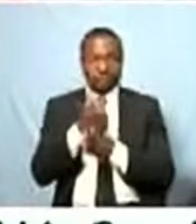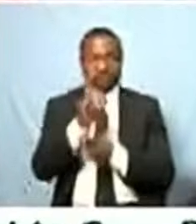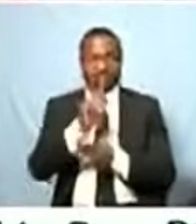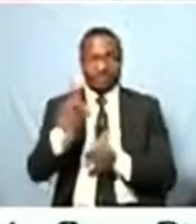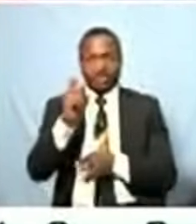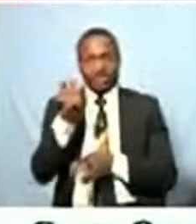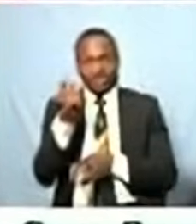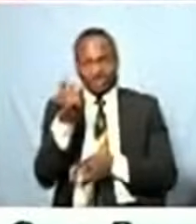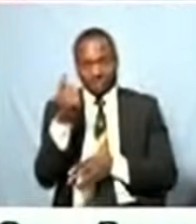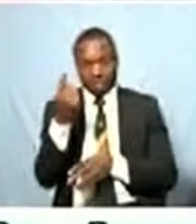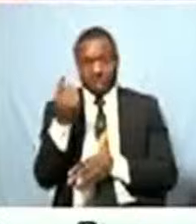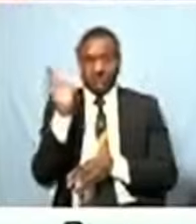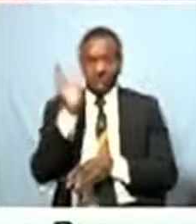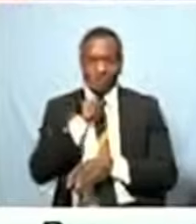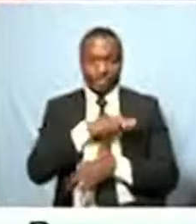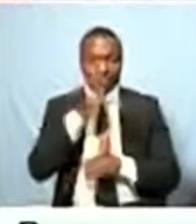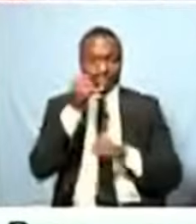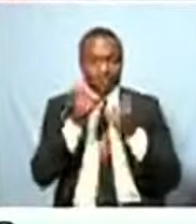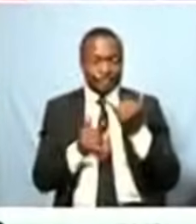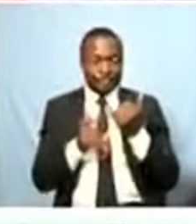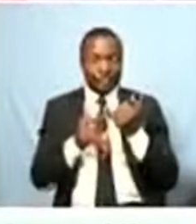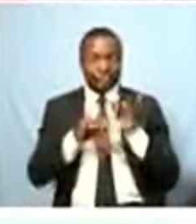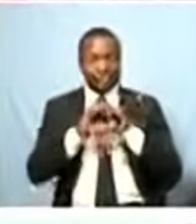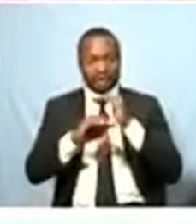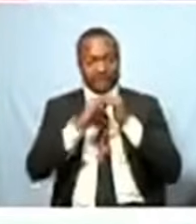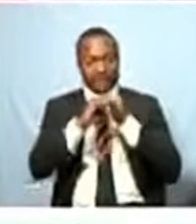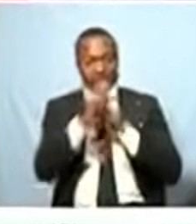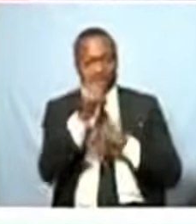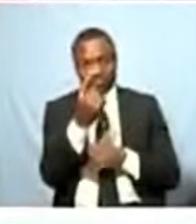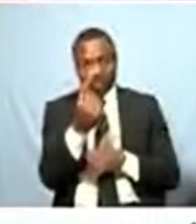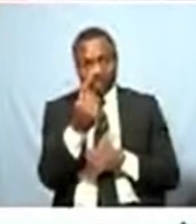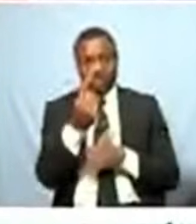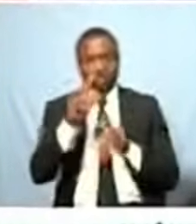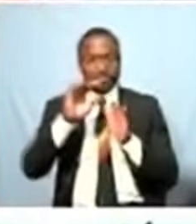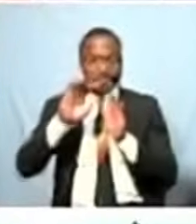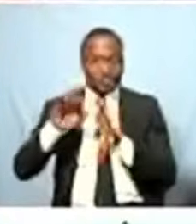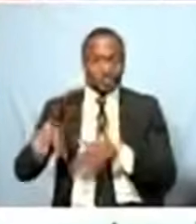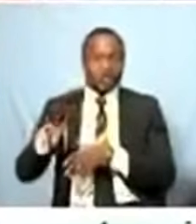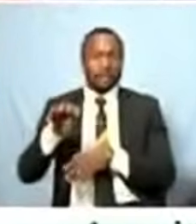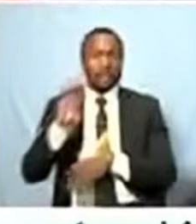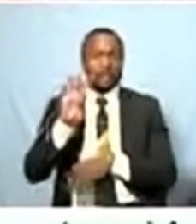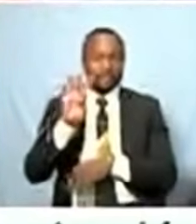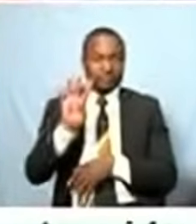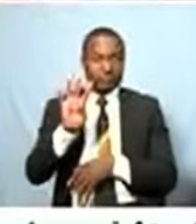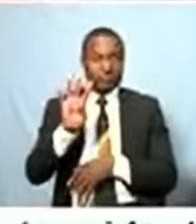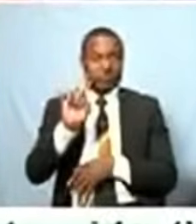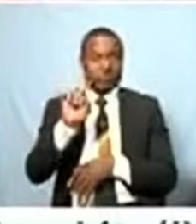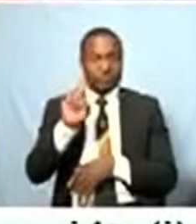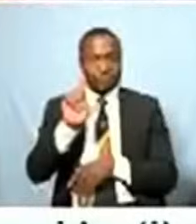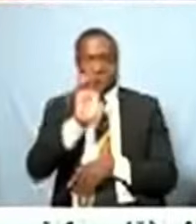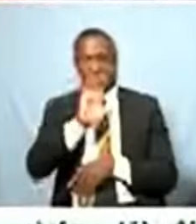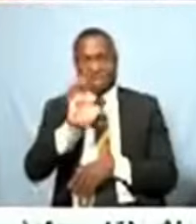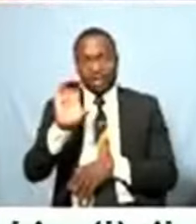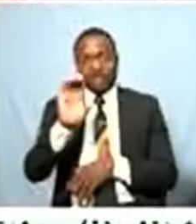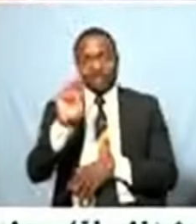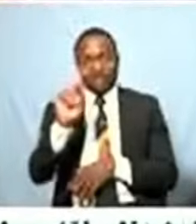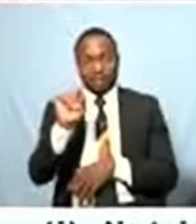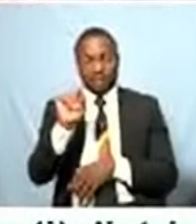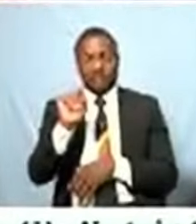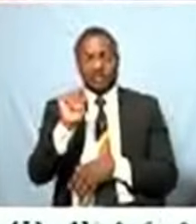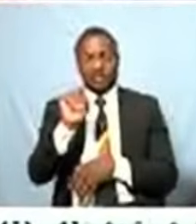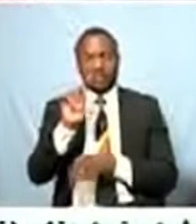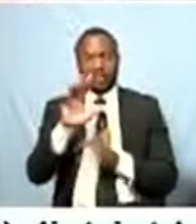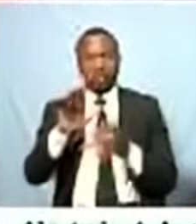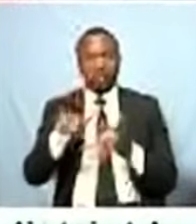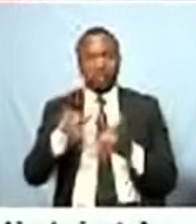111 already completed under phase 1. Remaining 4 and 120 health centers will